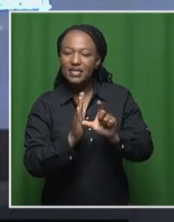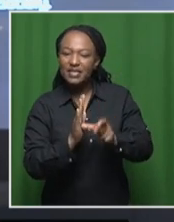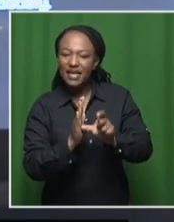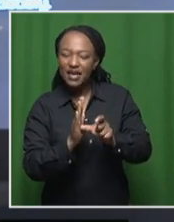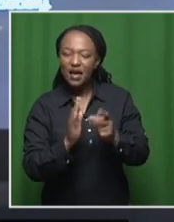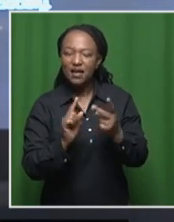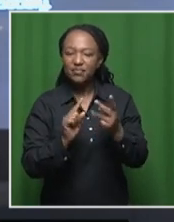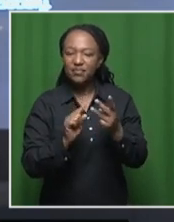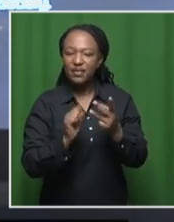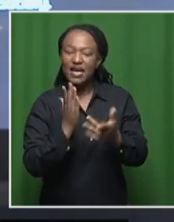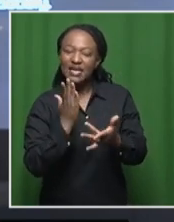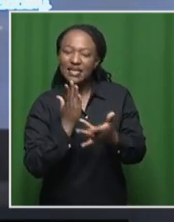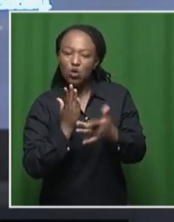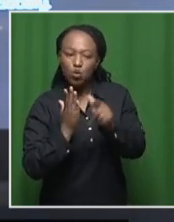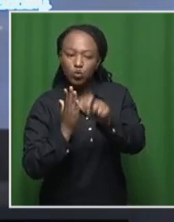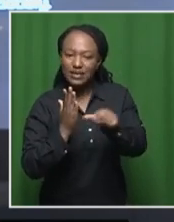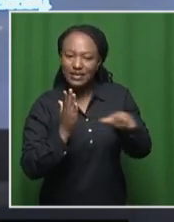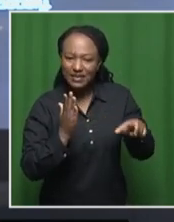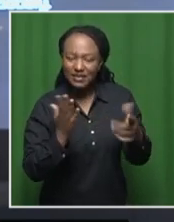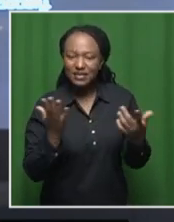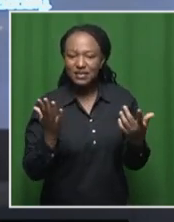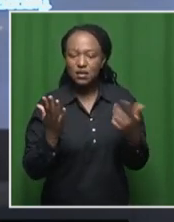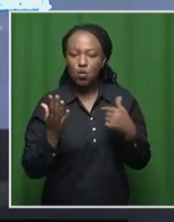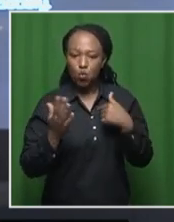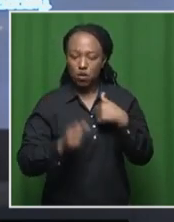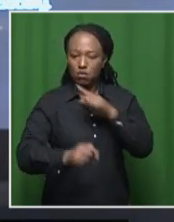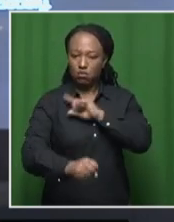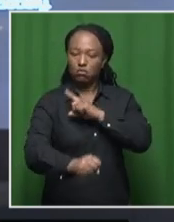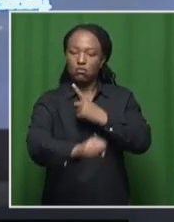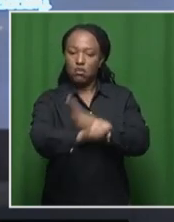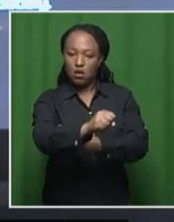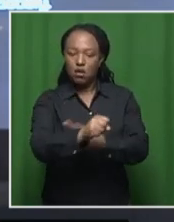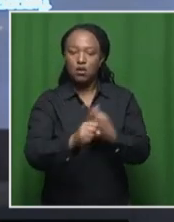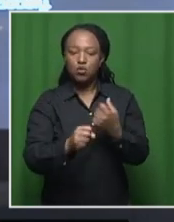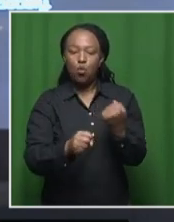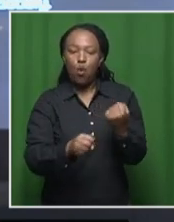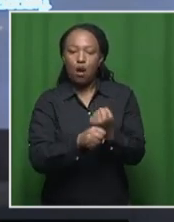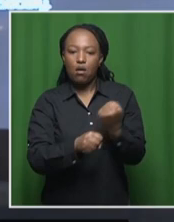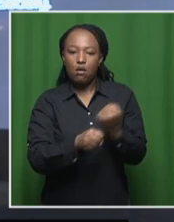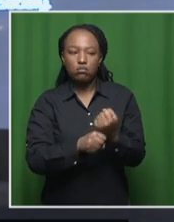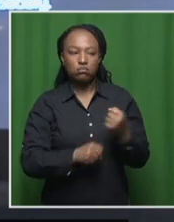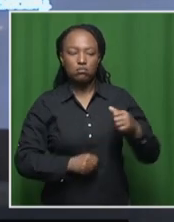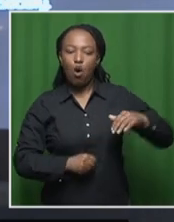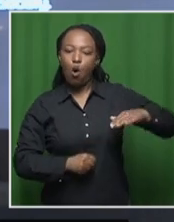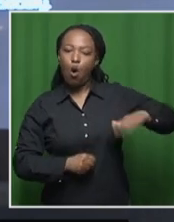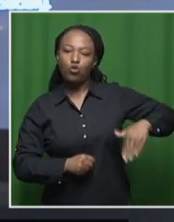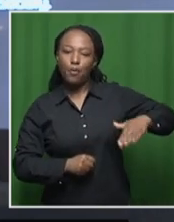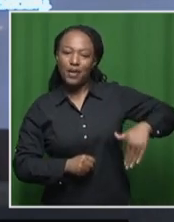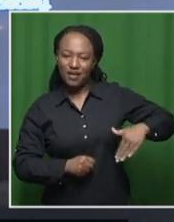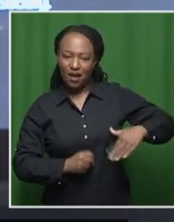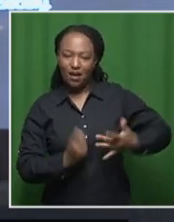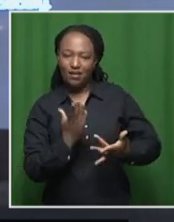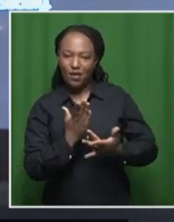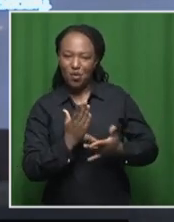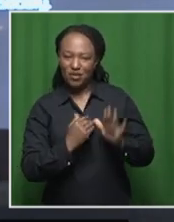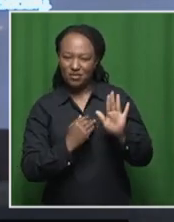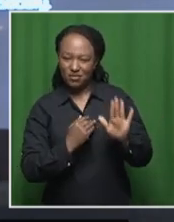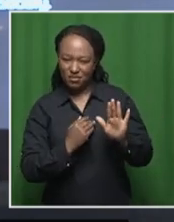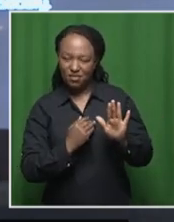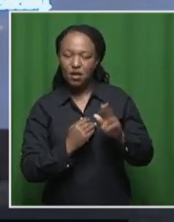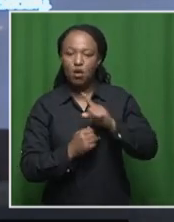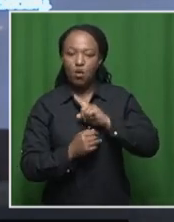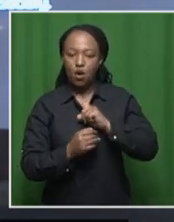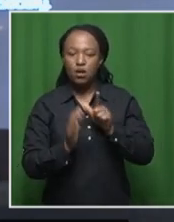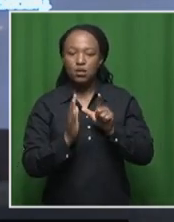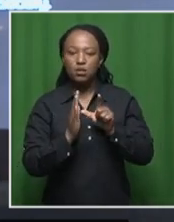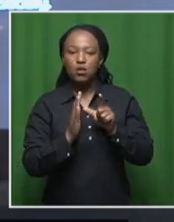we have got the capacity to build automation. So we've begun to design our systems now to, first